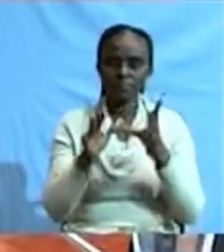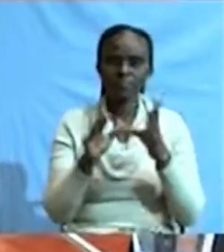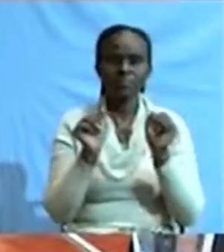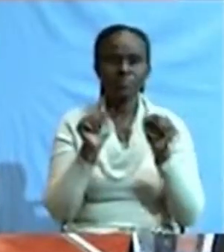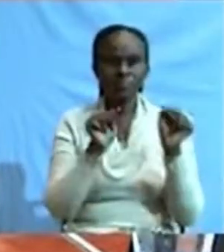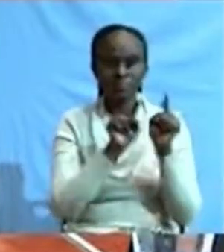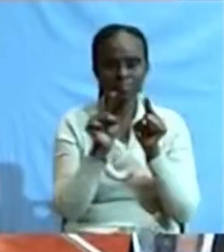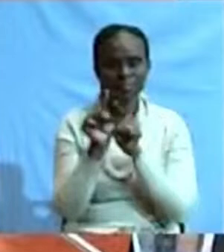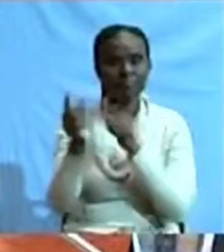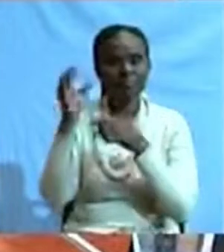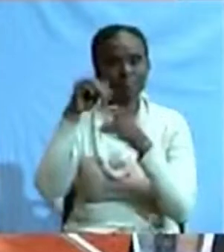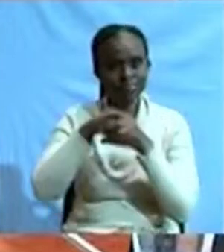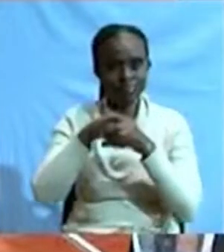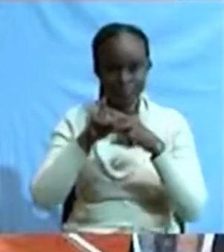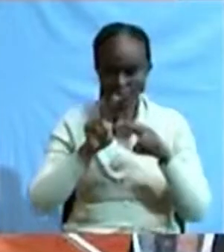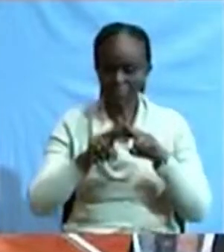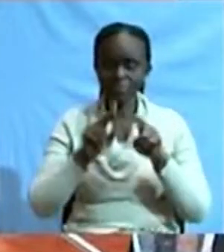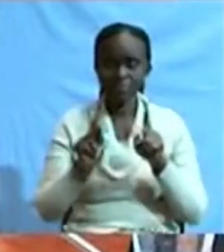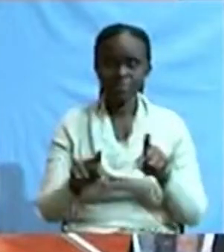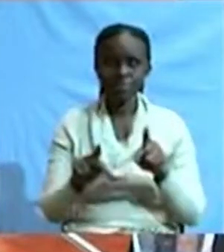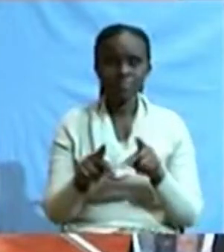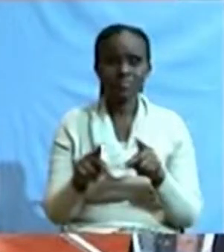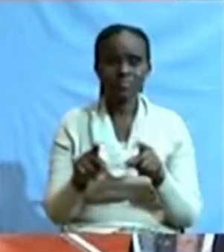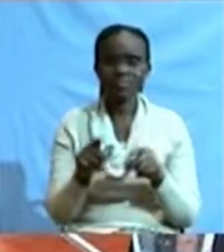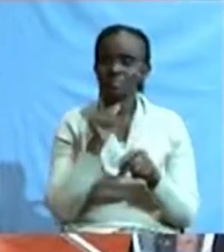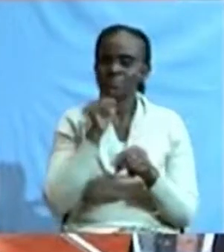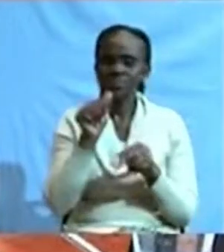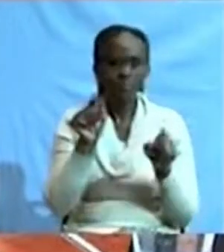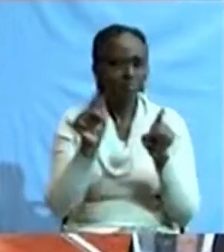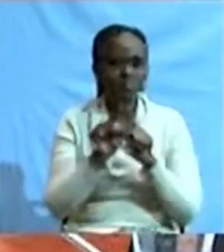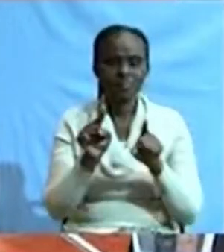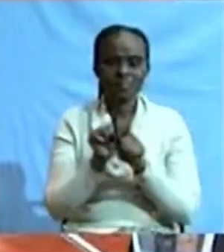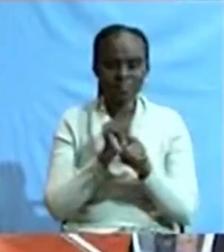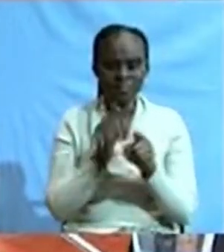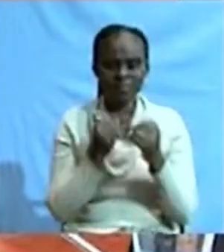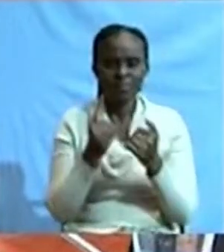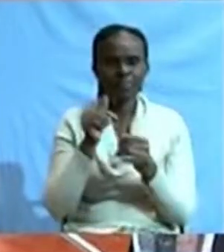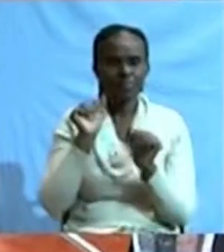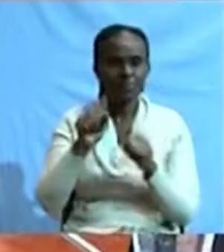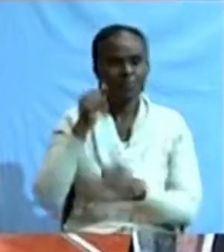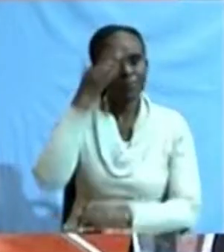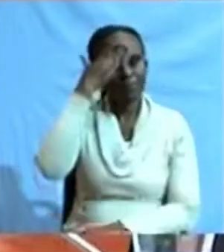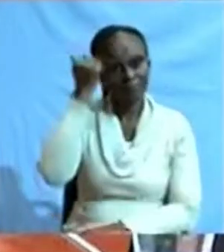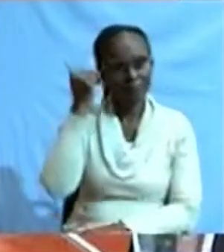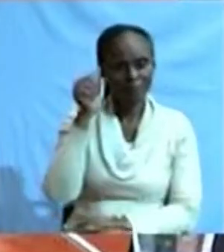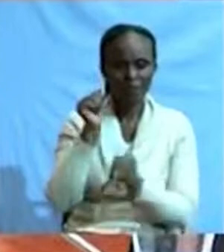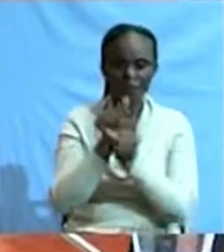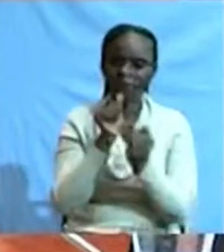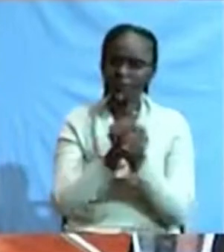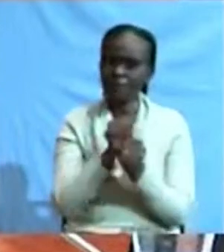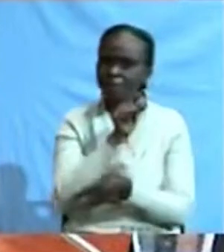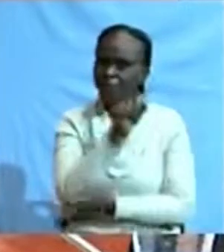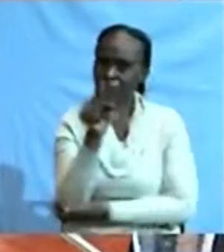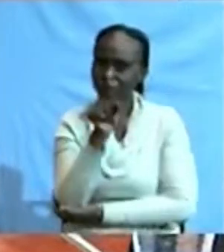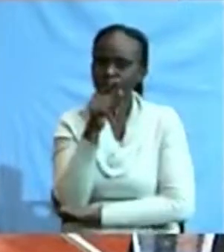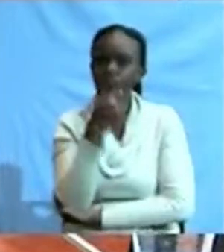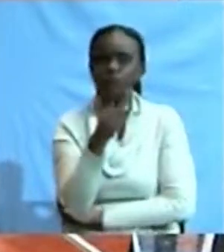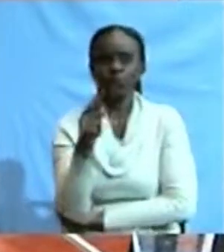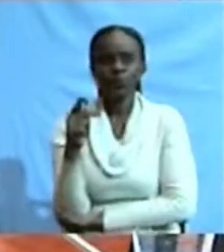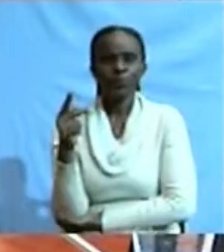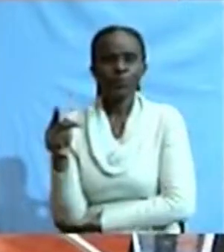come in. Chair, it's not like we are going to forget about the residential